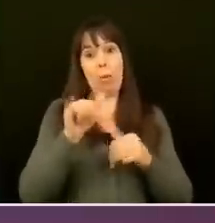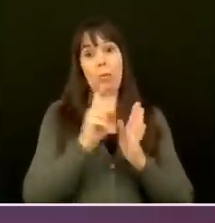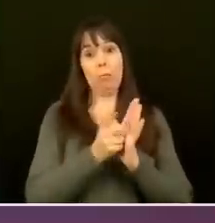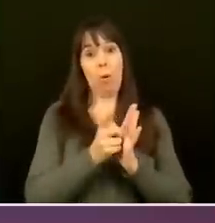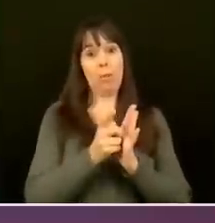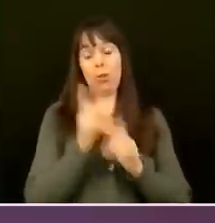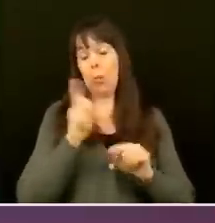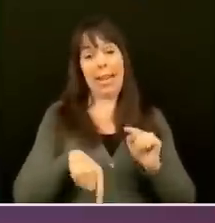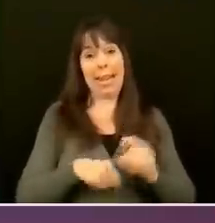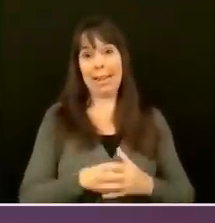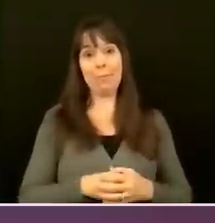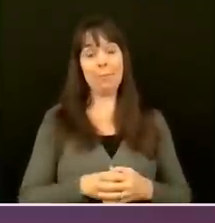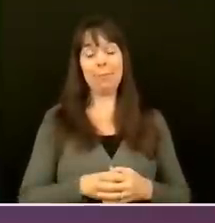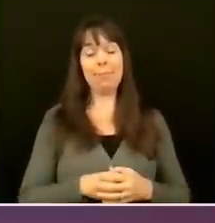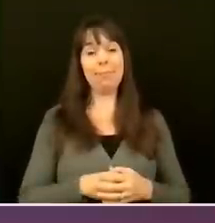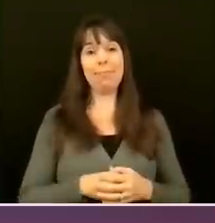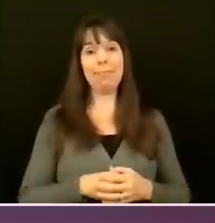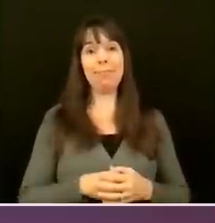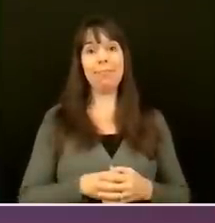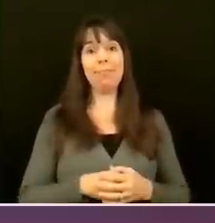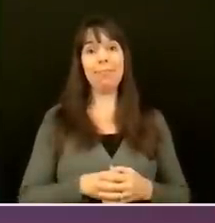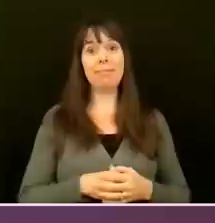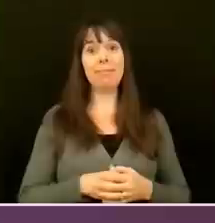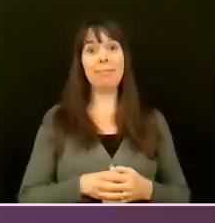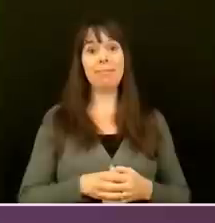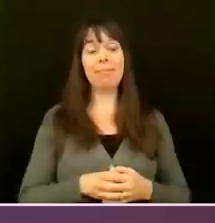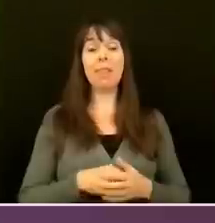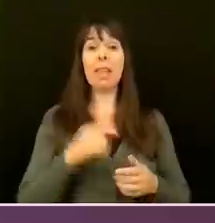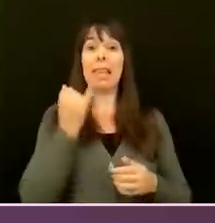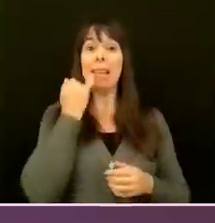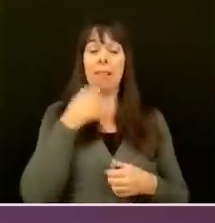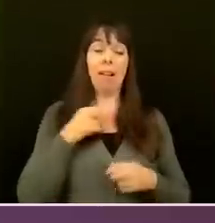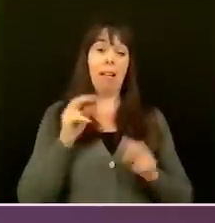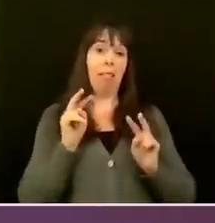can't do it. And when I look at